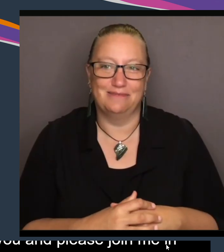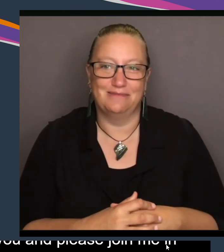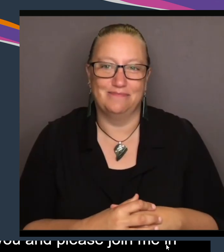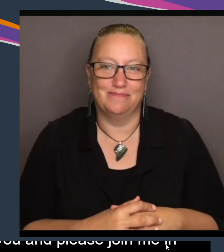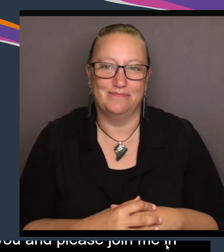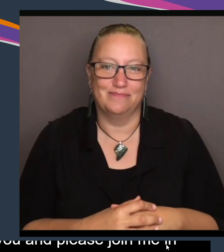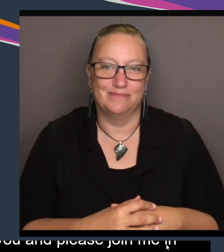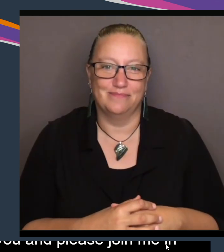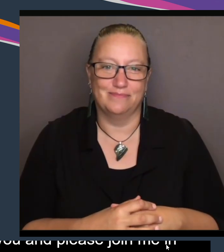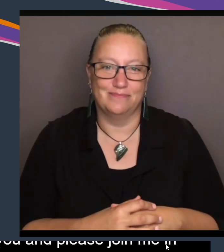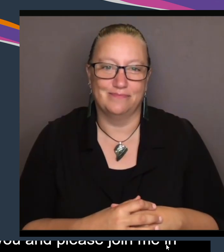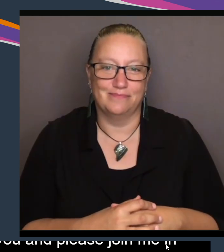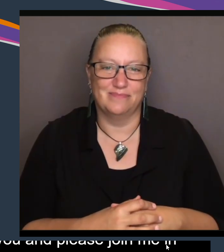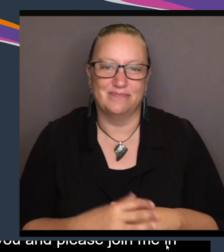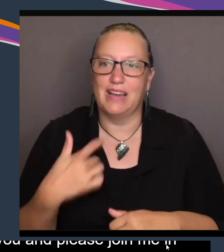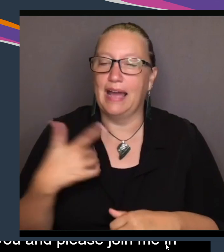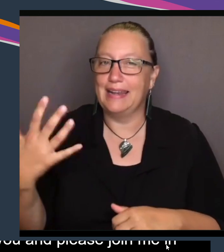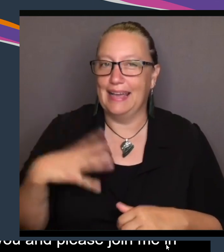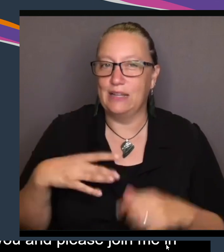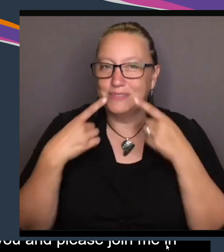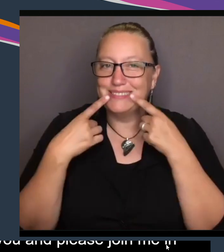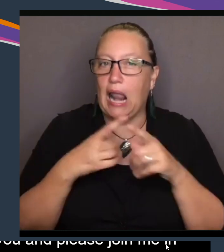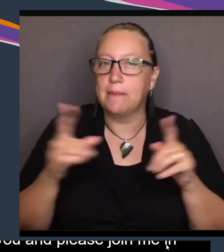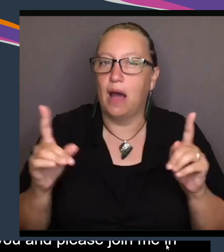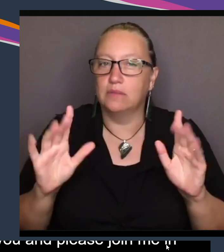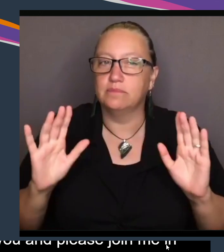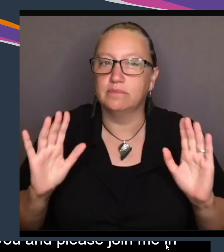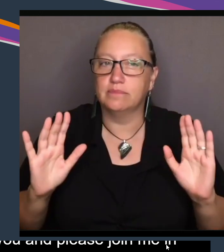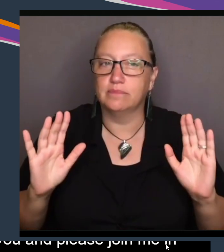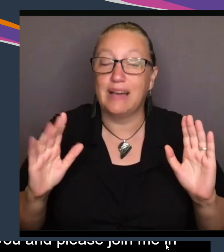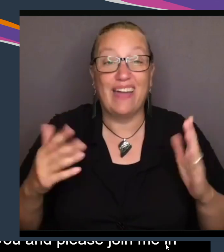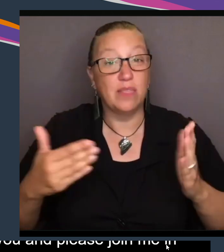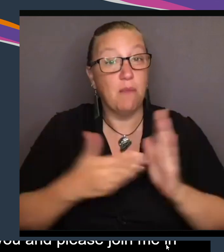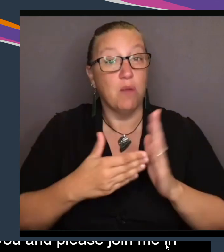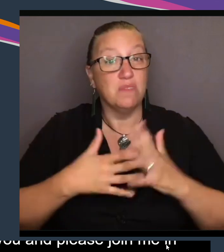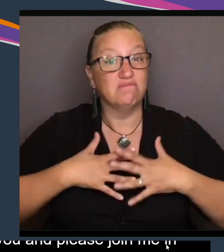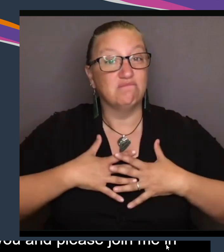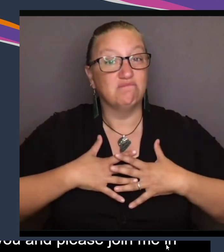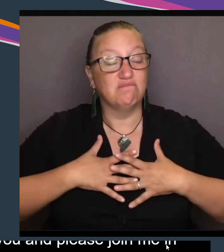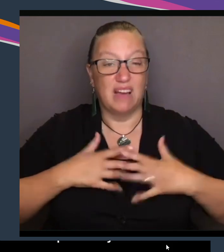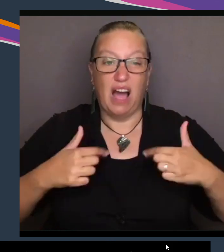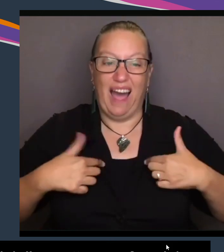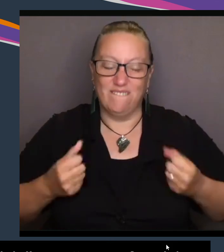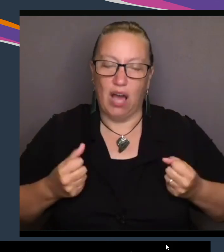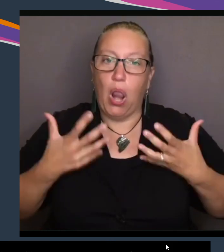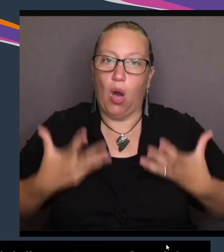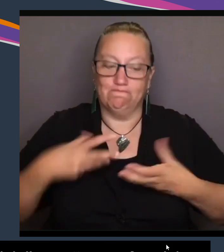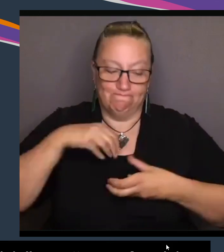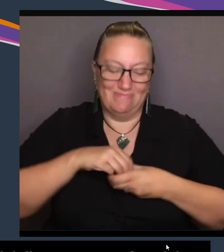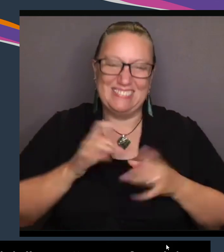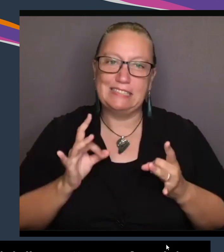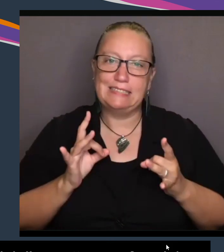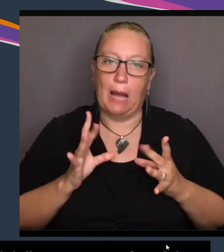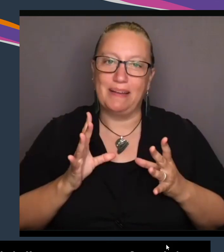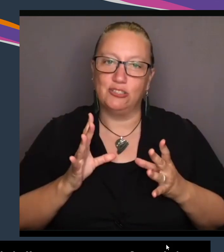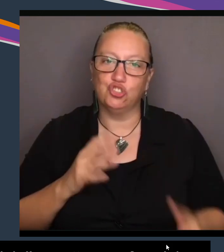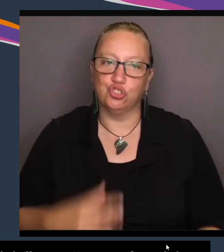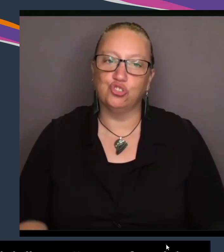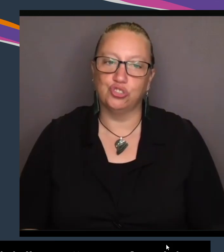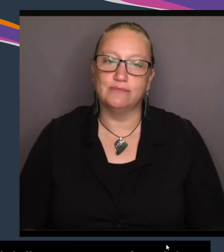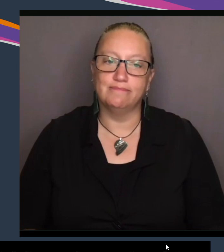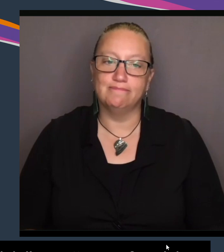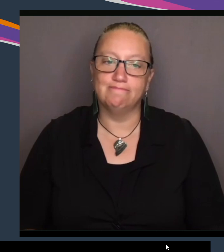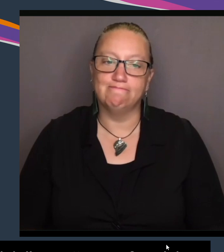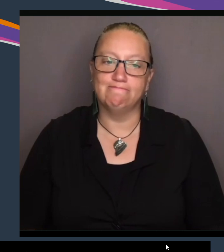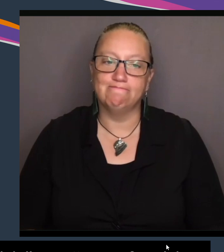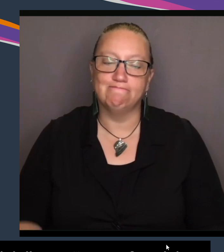I need to do a disclaimer. I'm really damaged at the moment, so I'm just putting it out there. Thank you,